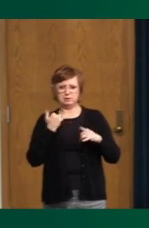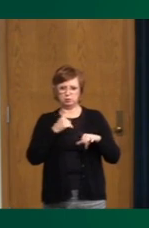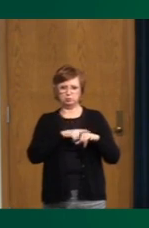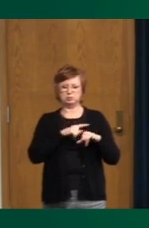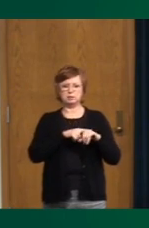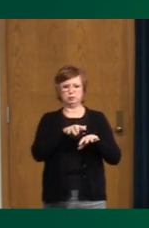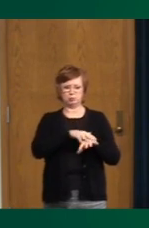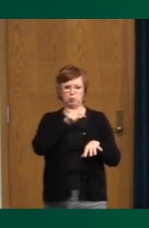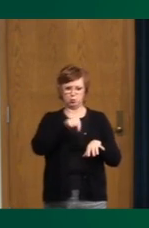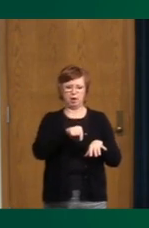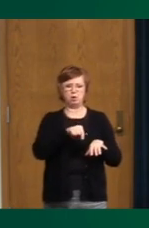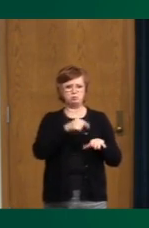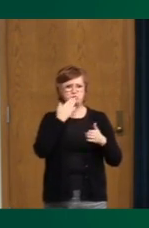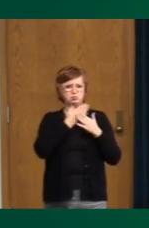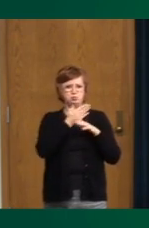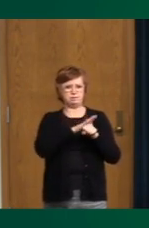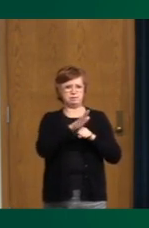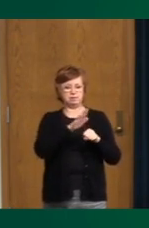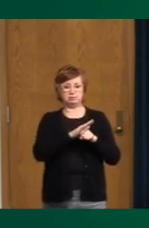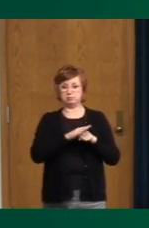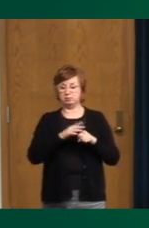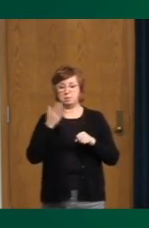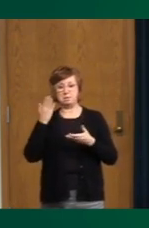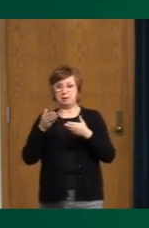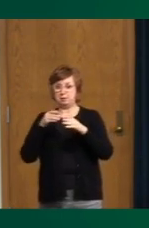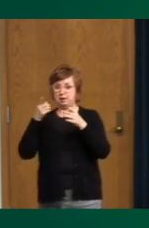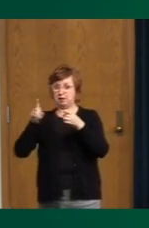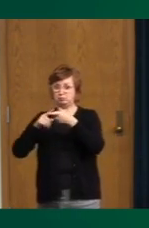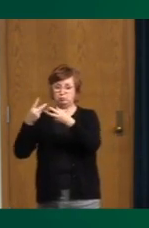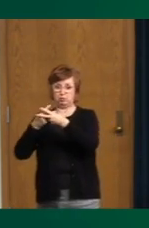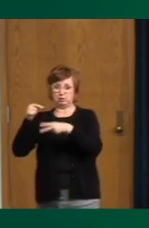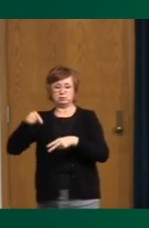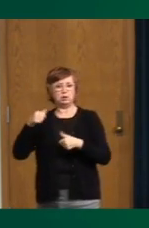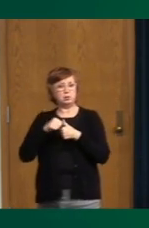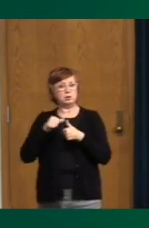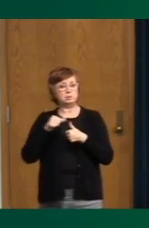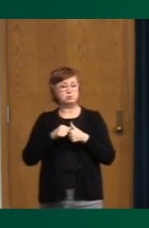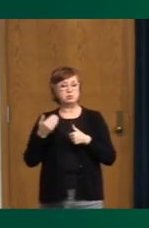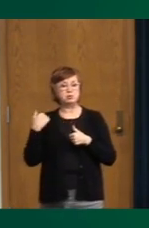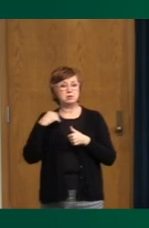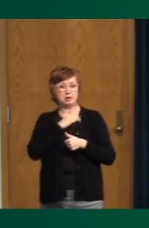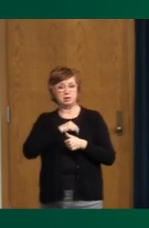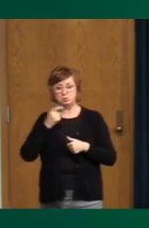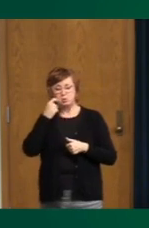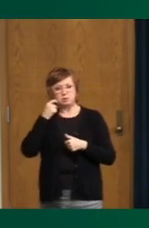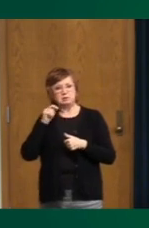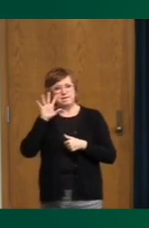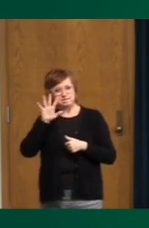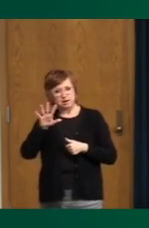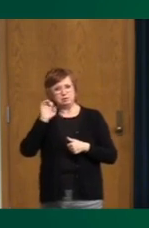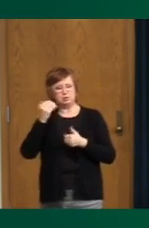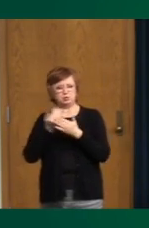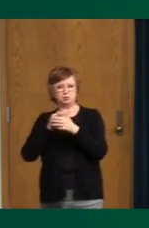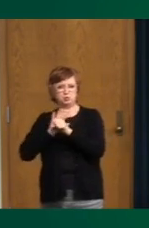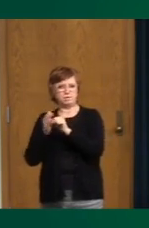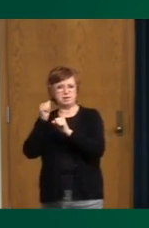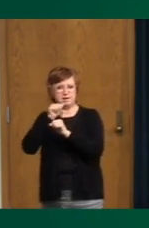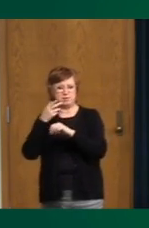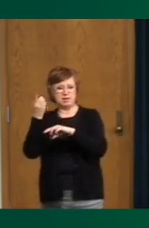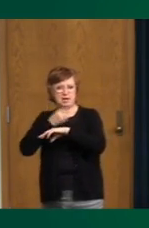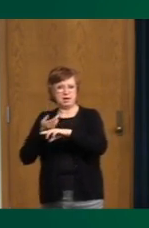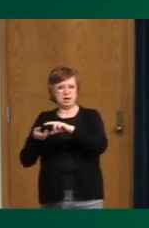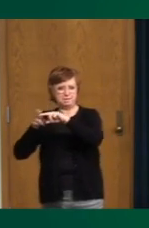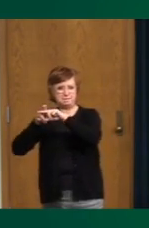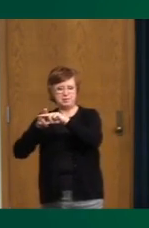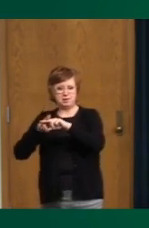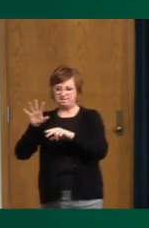to a lockdown in the days ahead. Manitoba got there when they were at 500 cases a day, and where they made that decision. We're up now